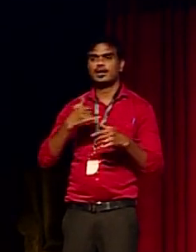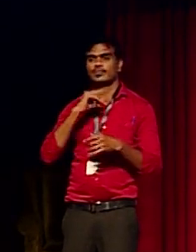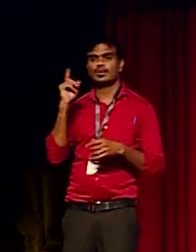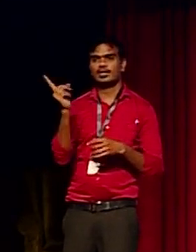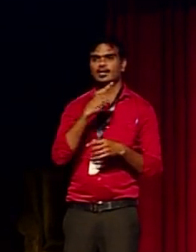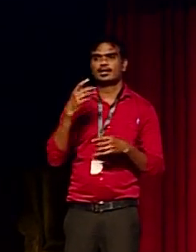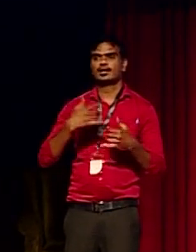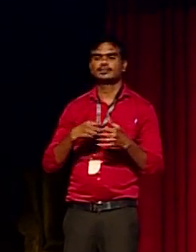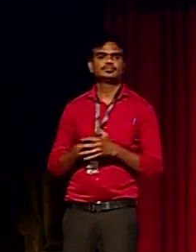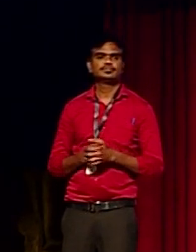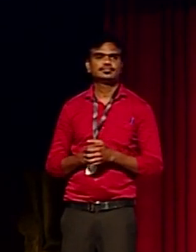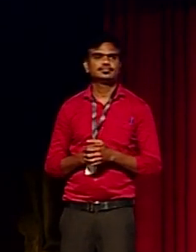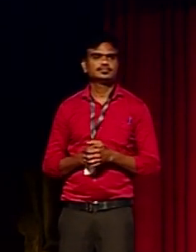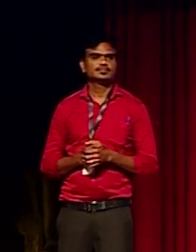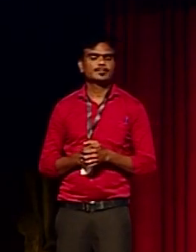countries.